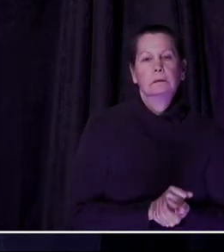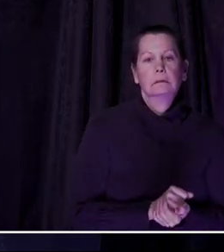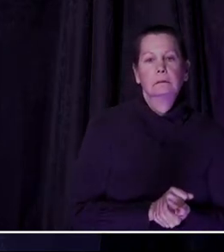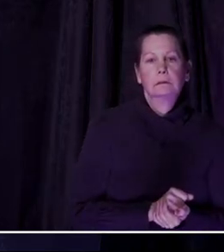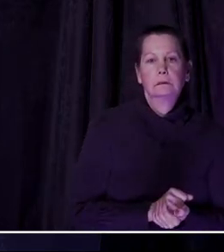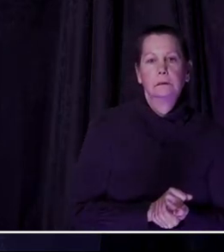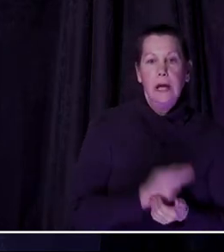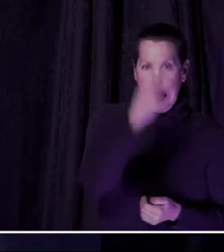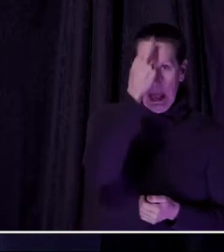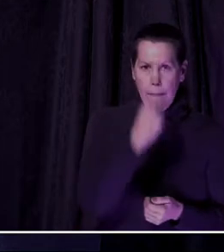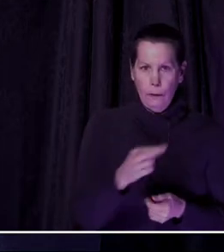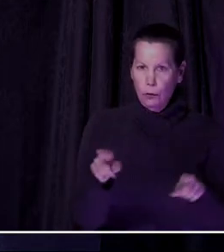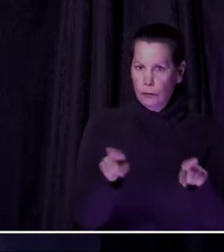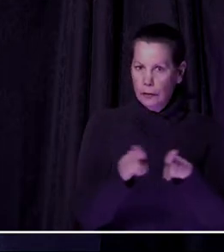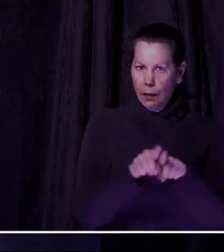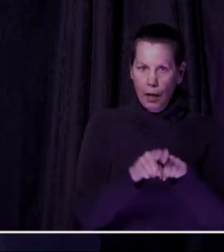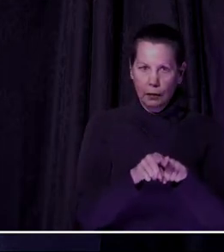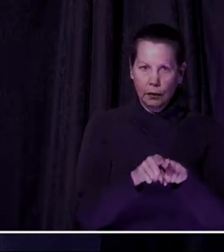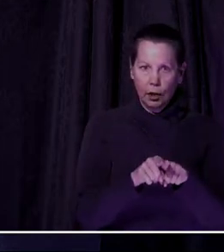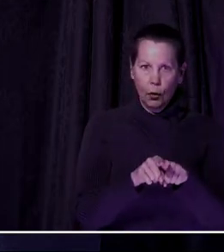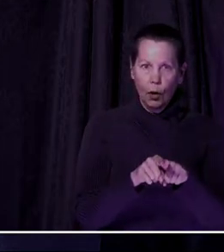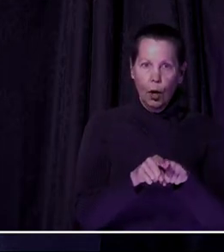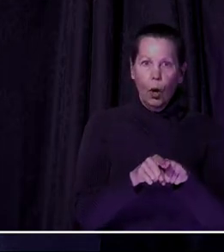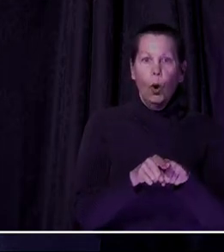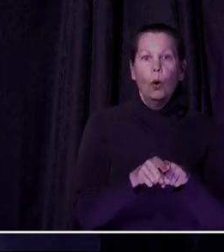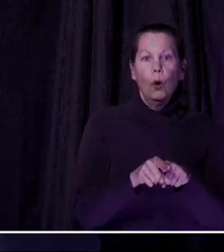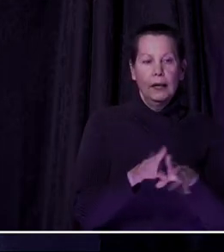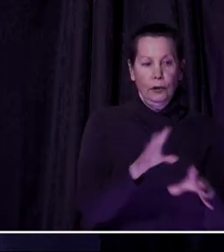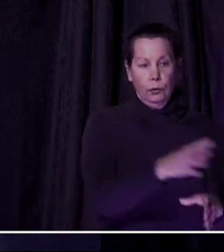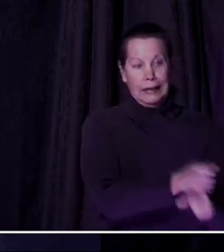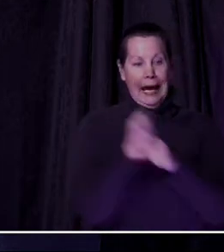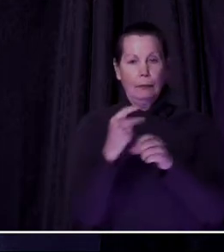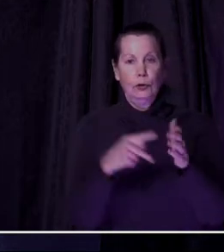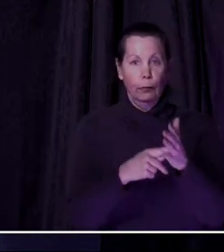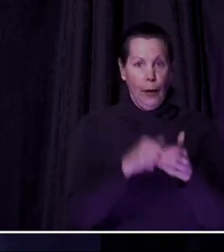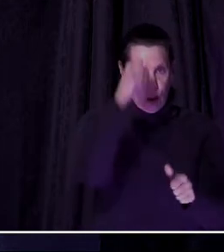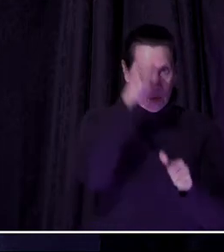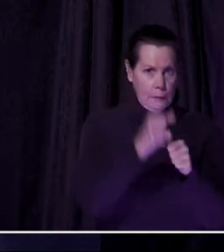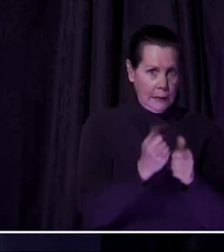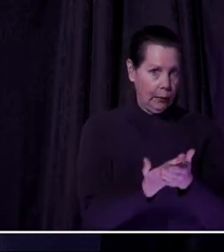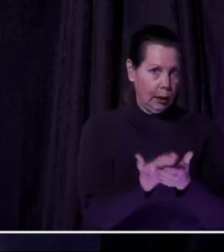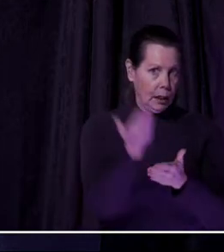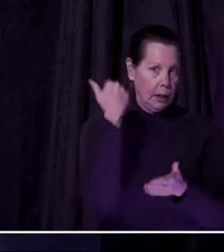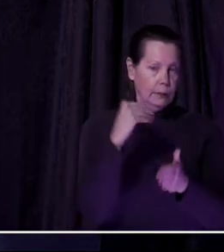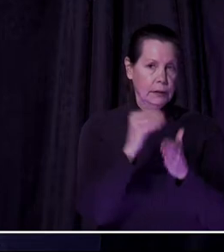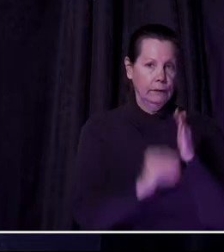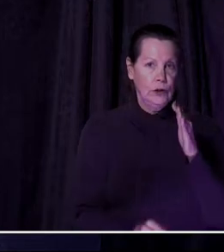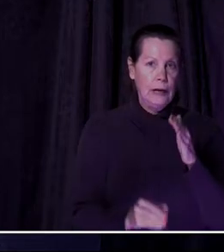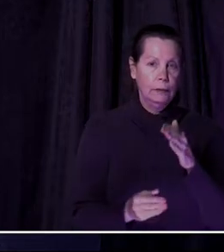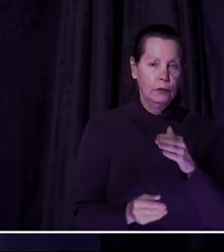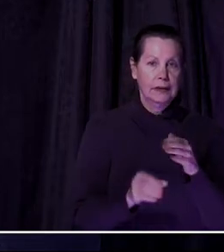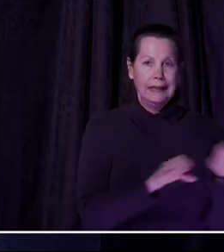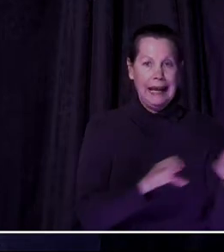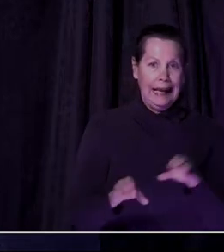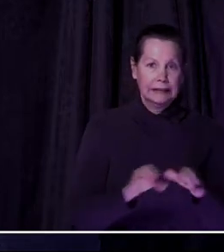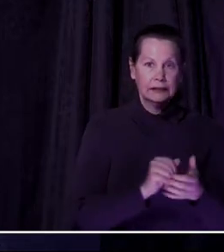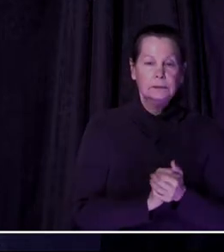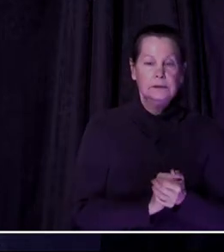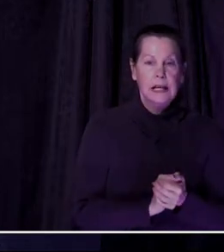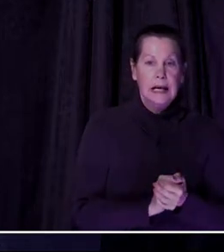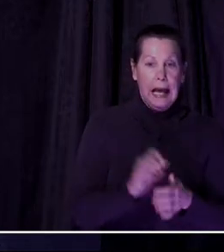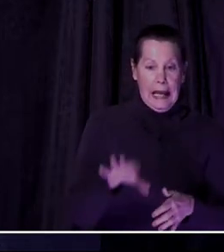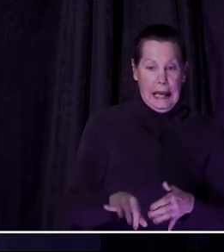And the Romans also wanted to get a hold of him also, remember a couple of chapters back in Acts, until they found out he was a